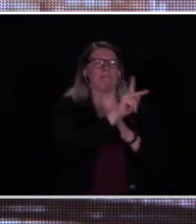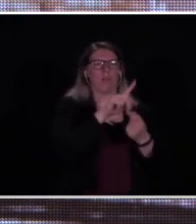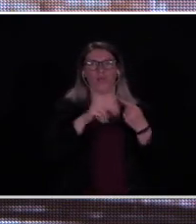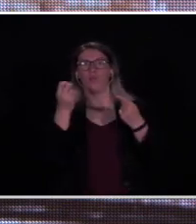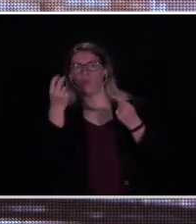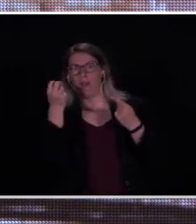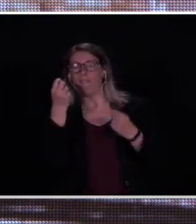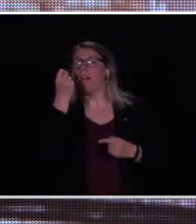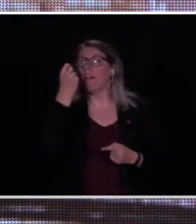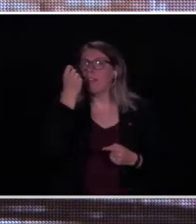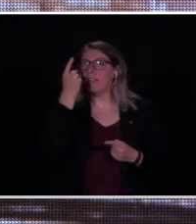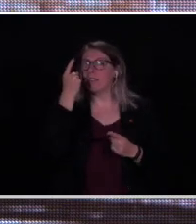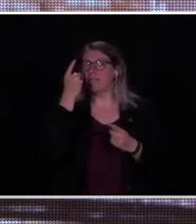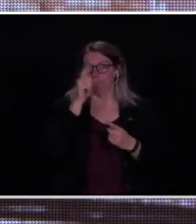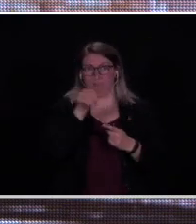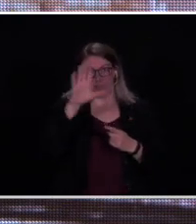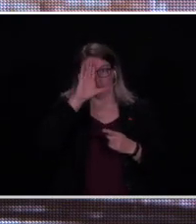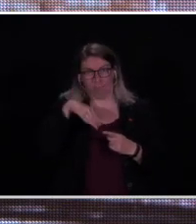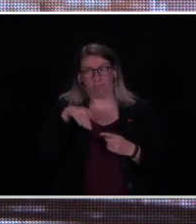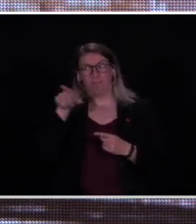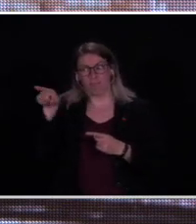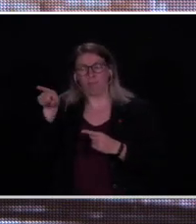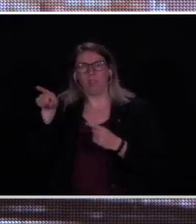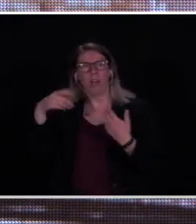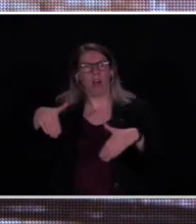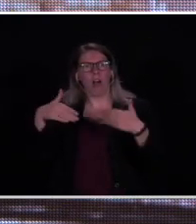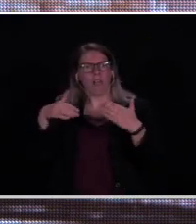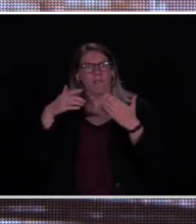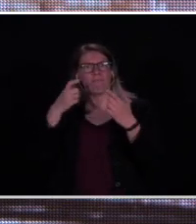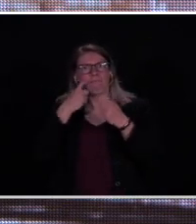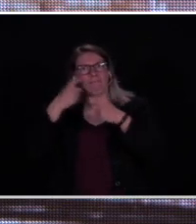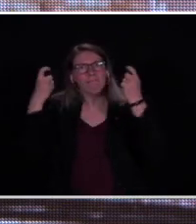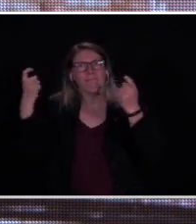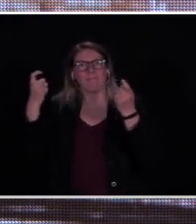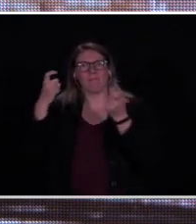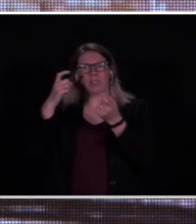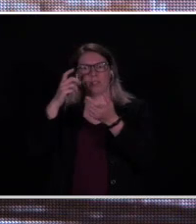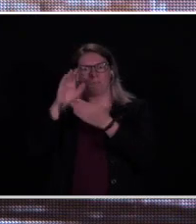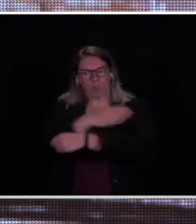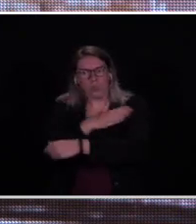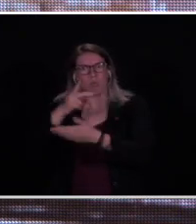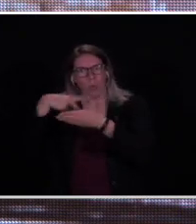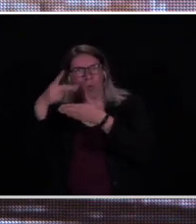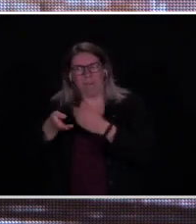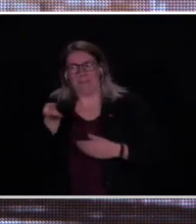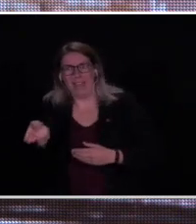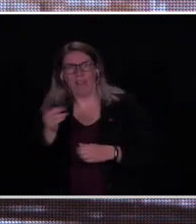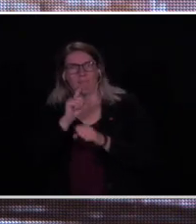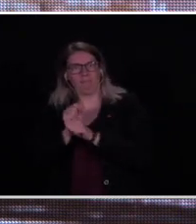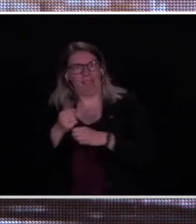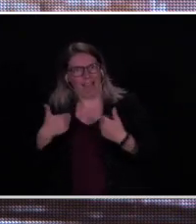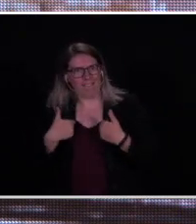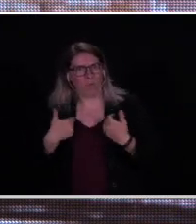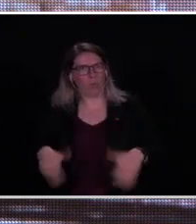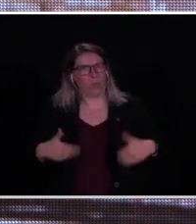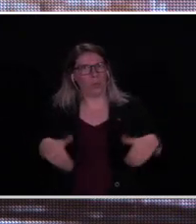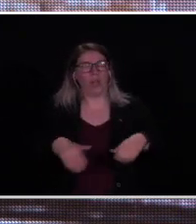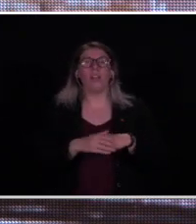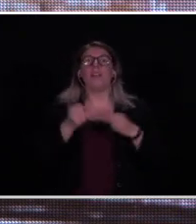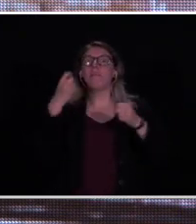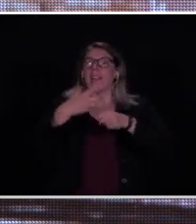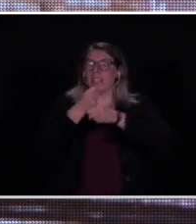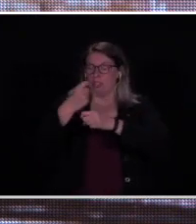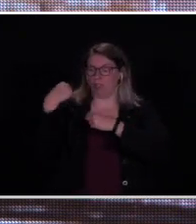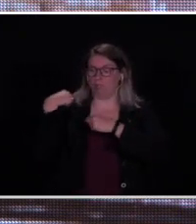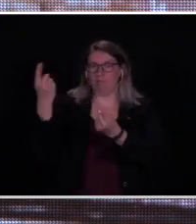not know that it is also home to the renowned Brockton School's World Music Program. Over the years, students in the program